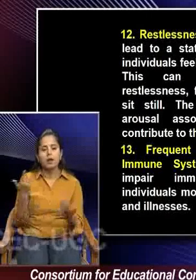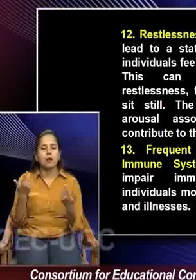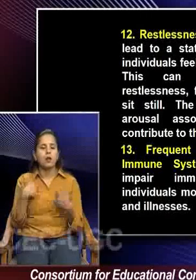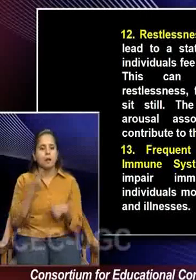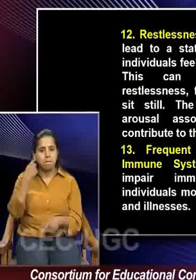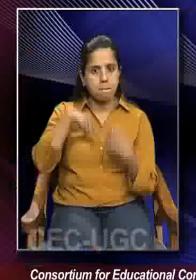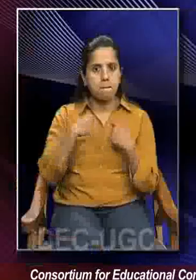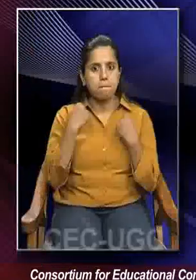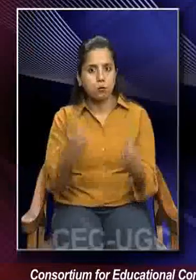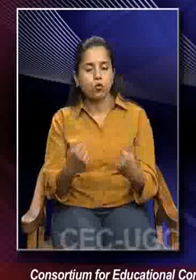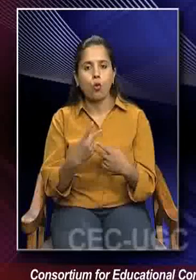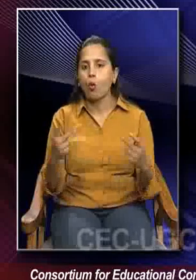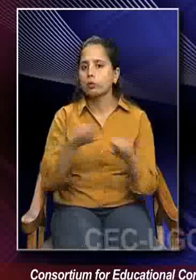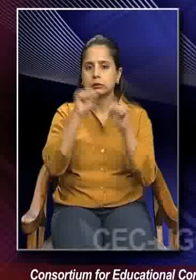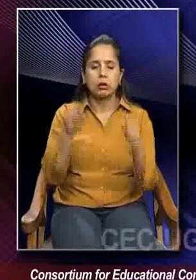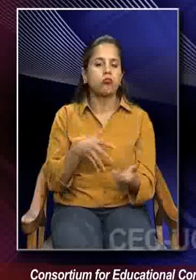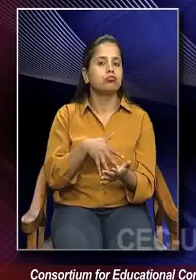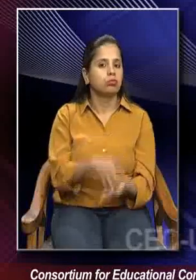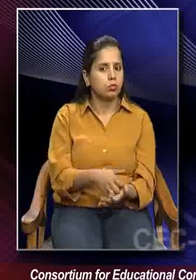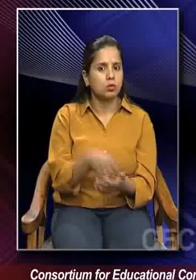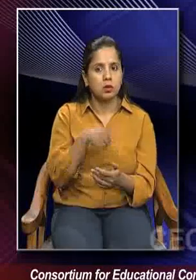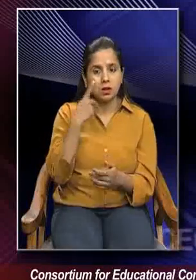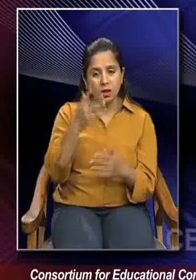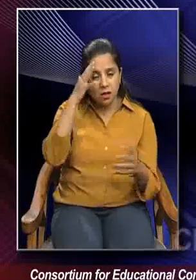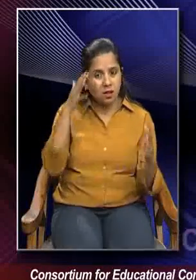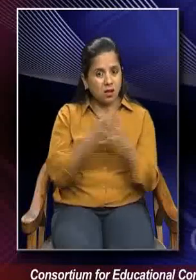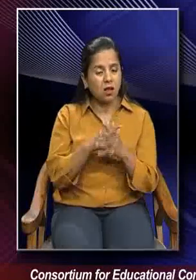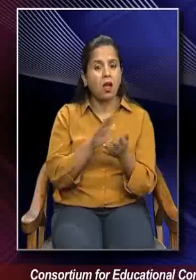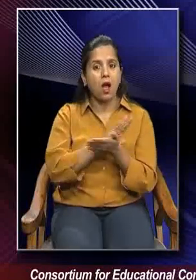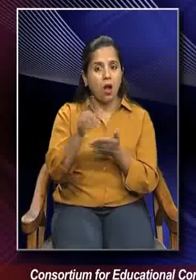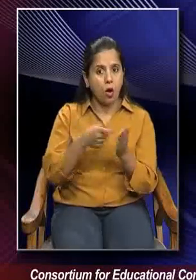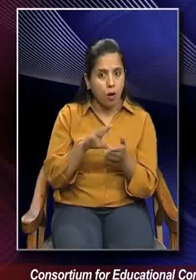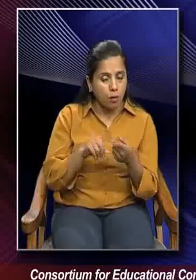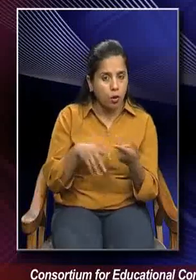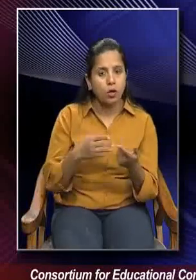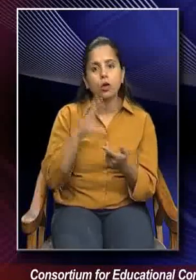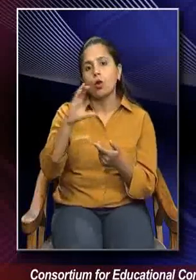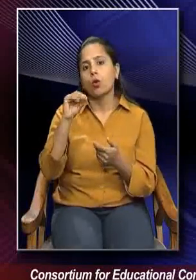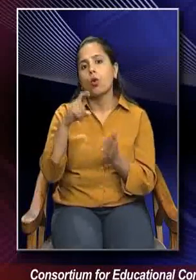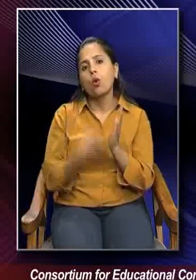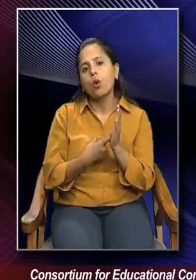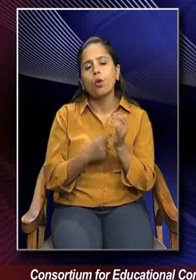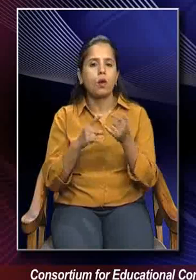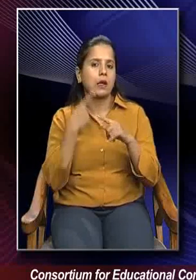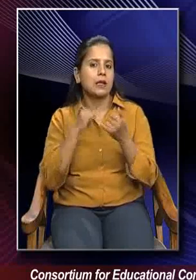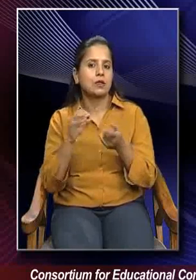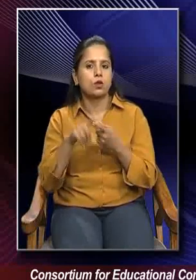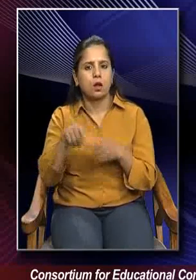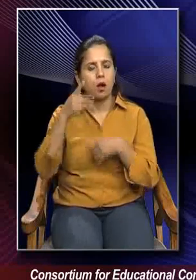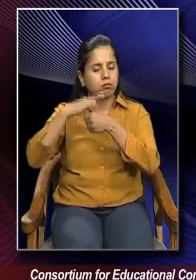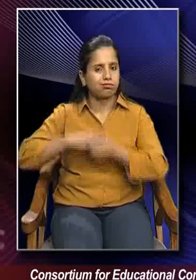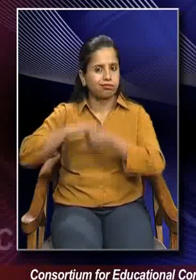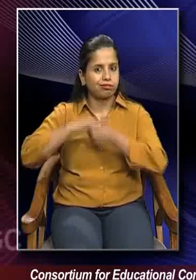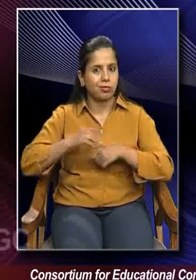system. Stress hormones like cortisols can suppress the